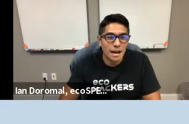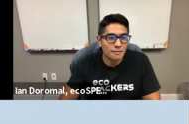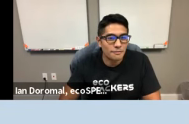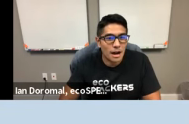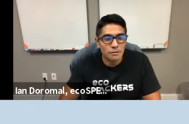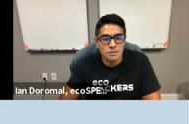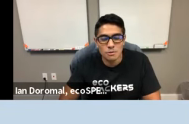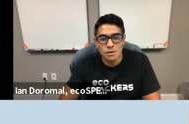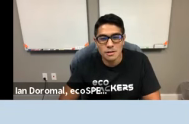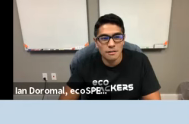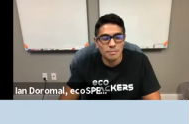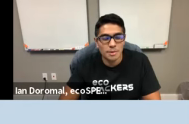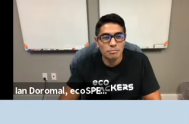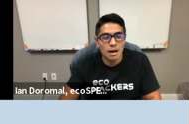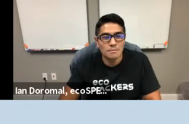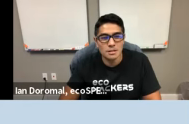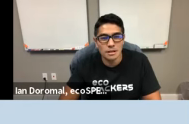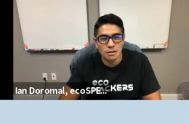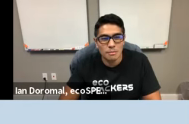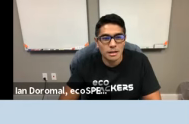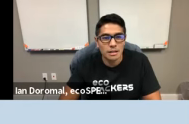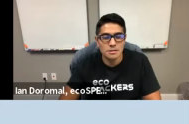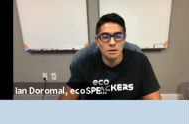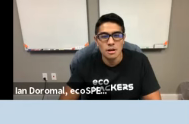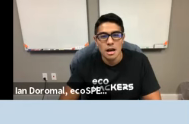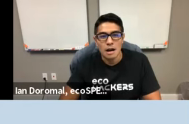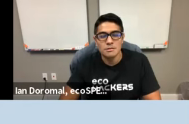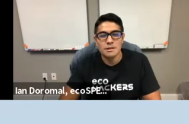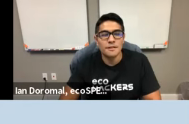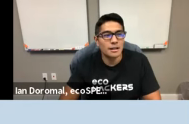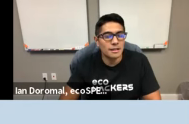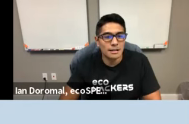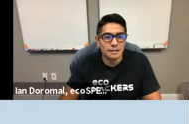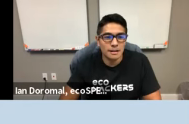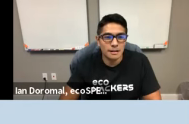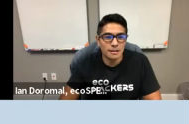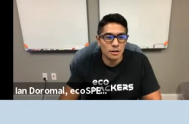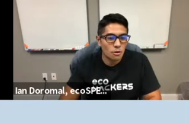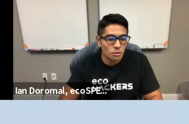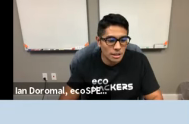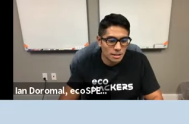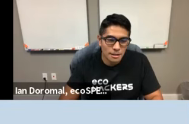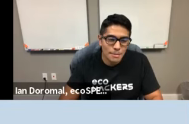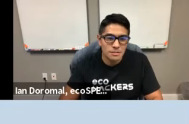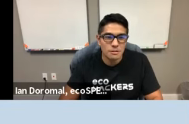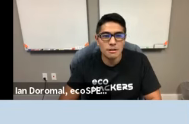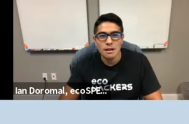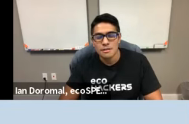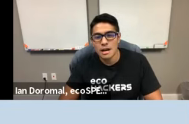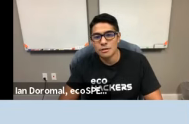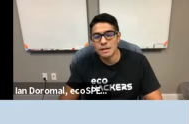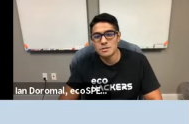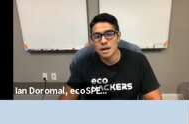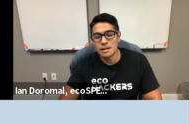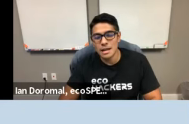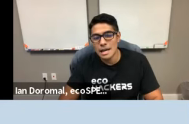to back founders who are trying to solve big problems in humanity. So I would say finding that early mentor